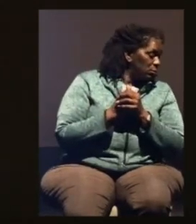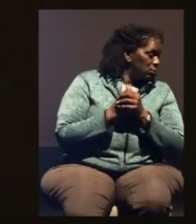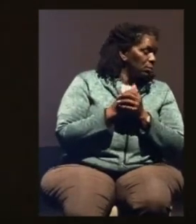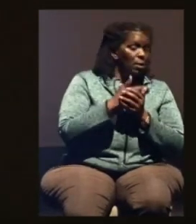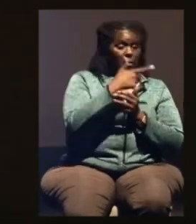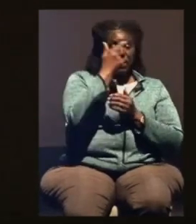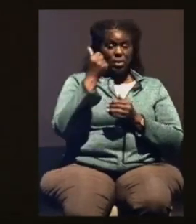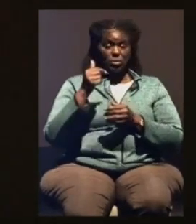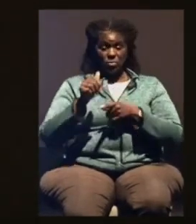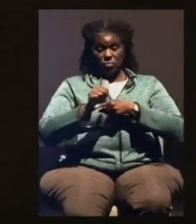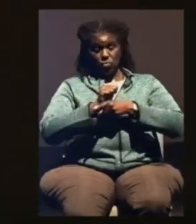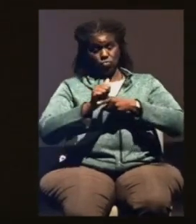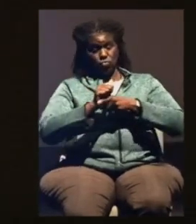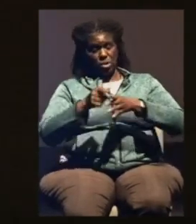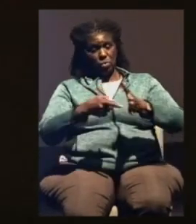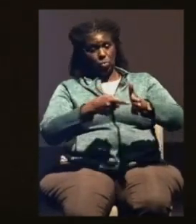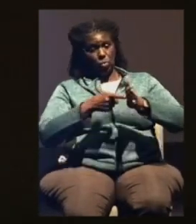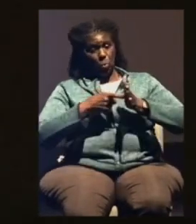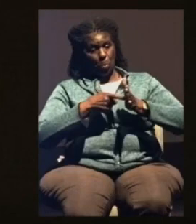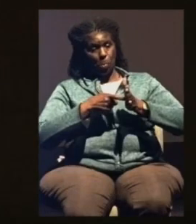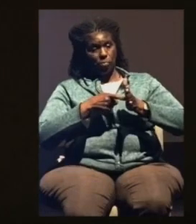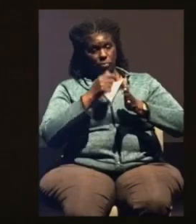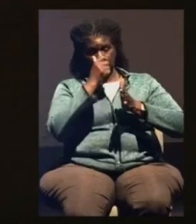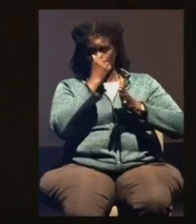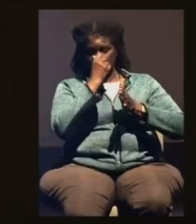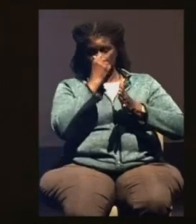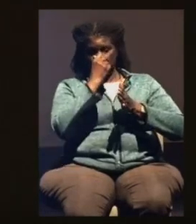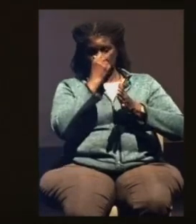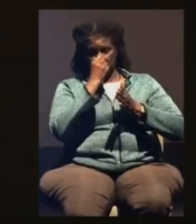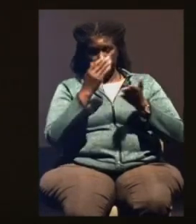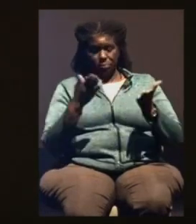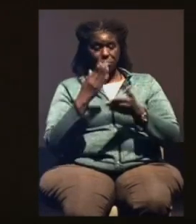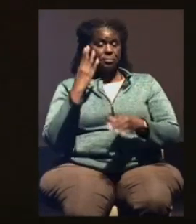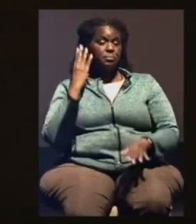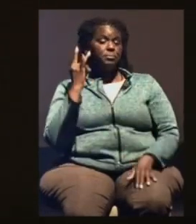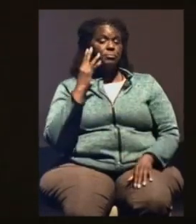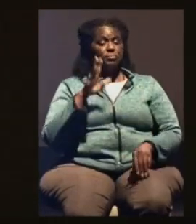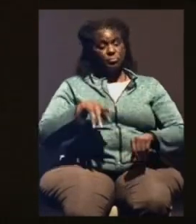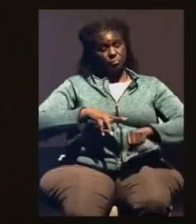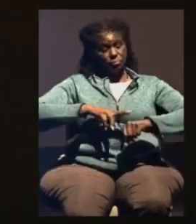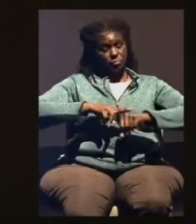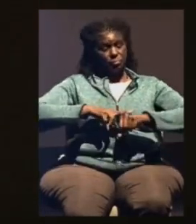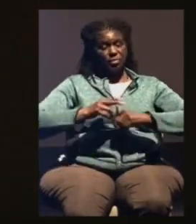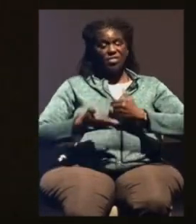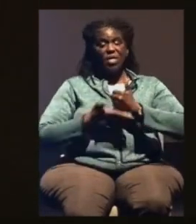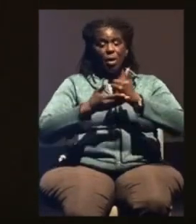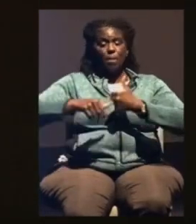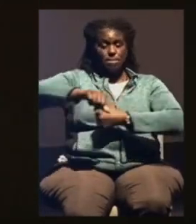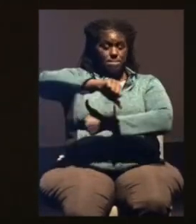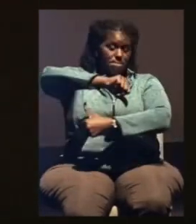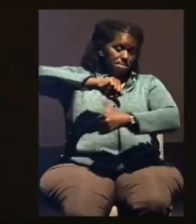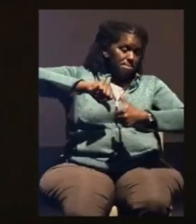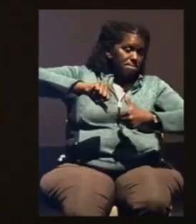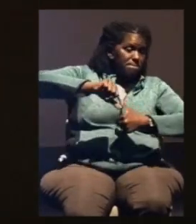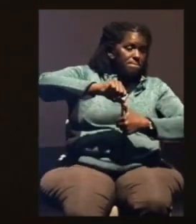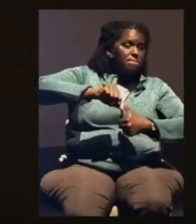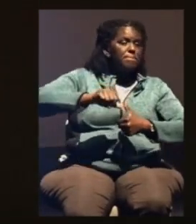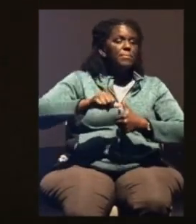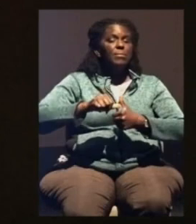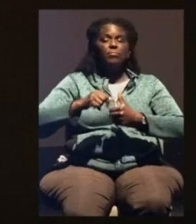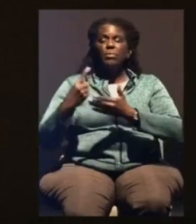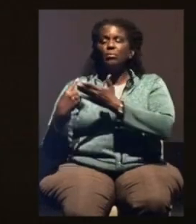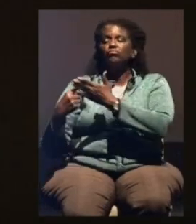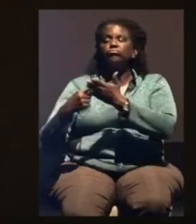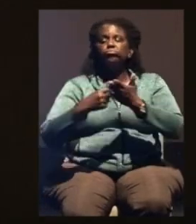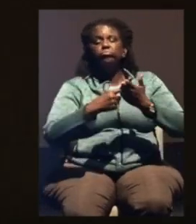the training requirements, programs within California and nationally really help each other mm-hmm. and consult with each